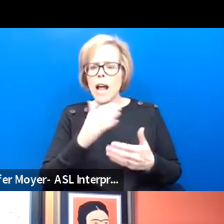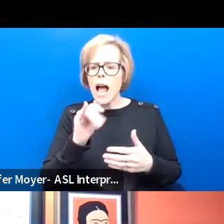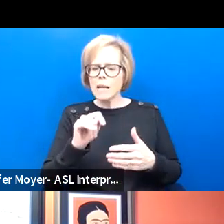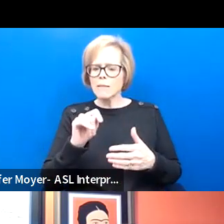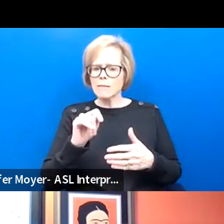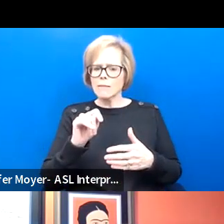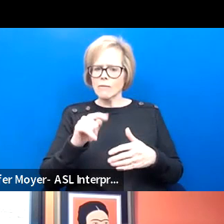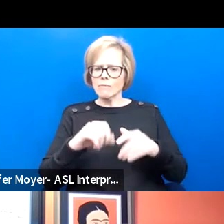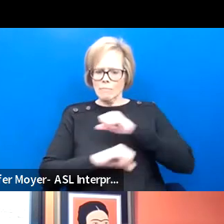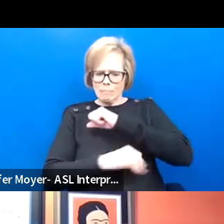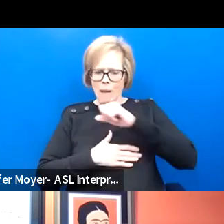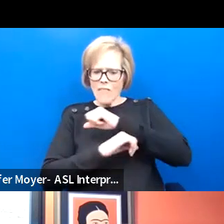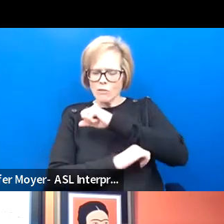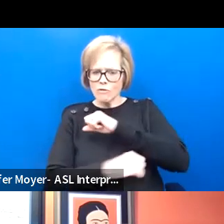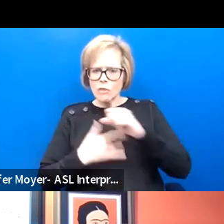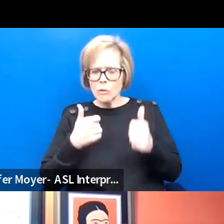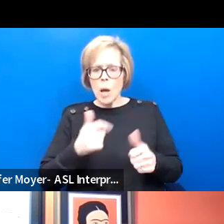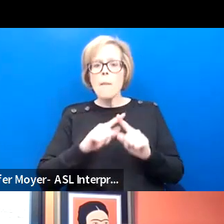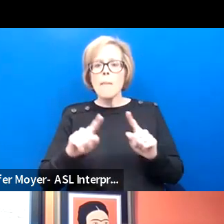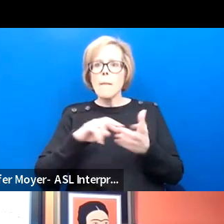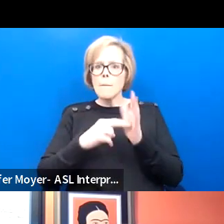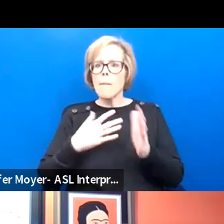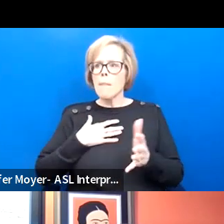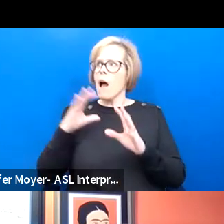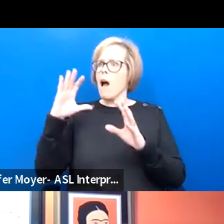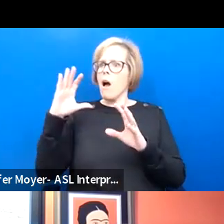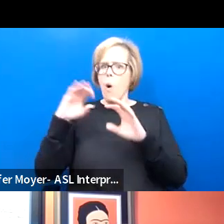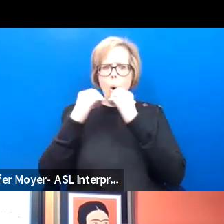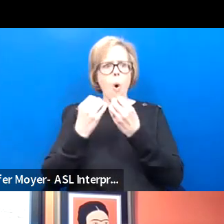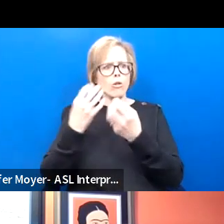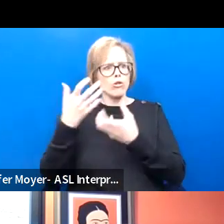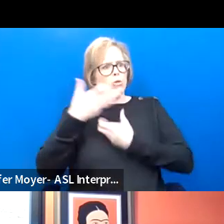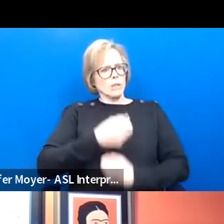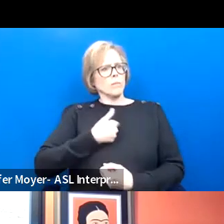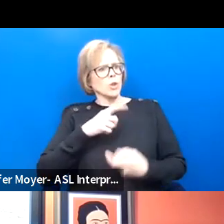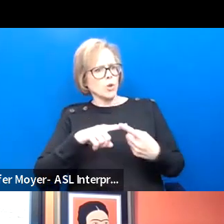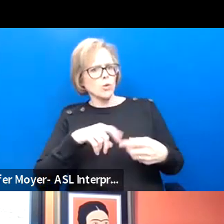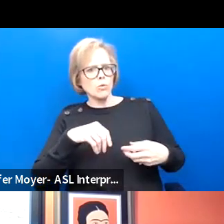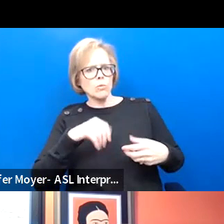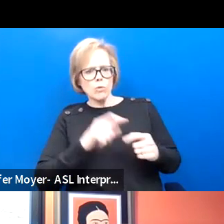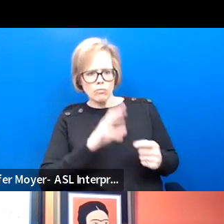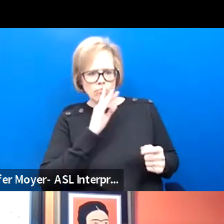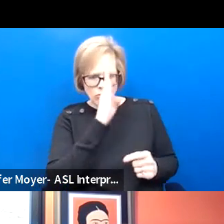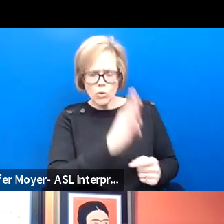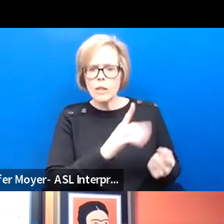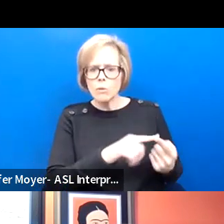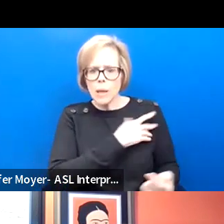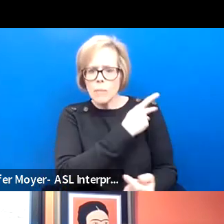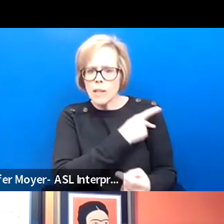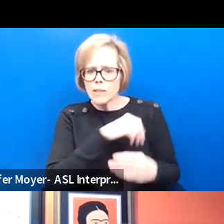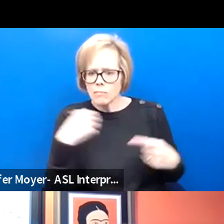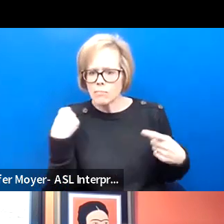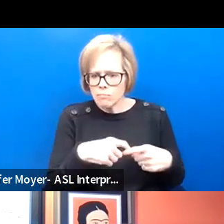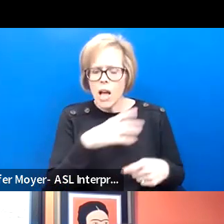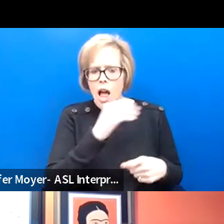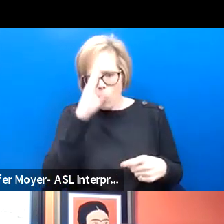other people that my organization trusted me to be able to provide care this way. And being able to know that when I